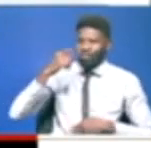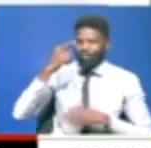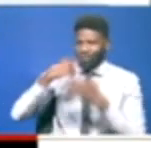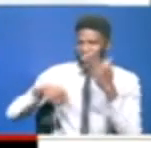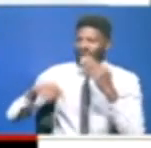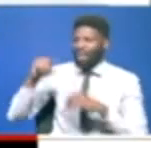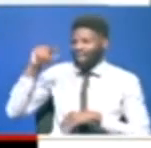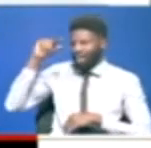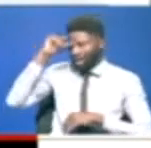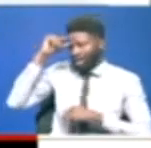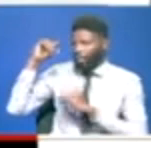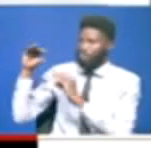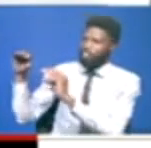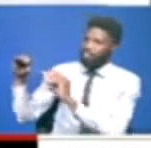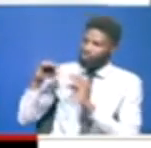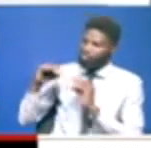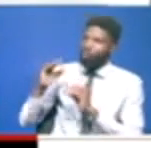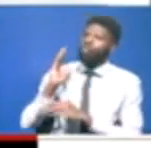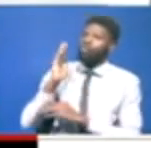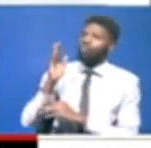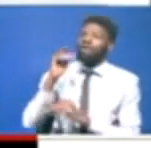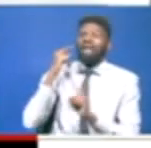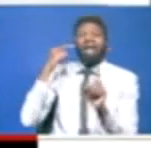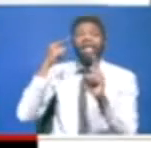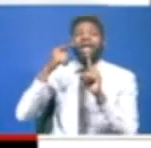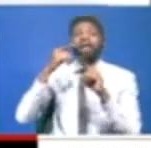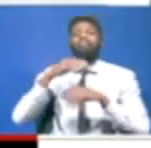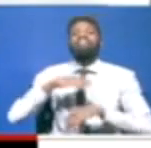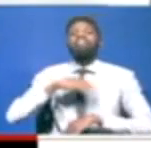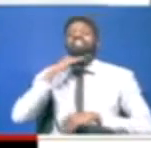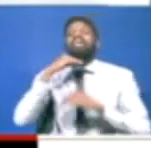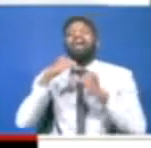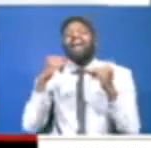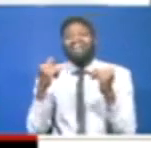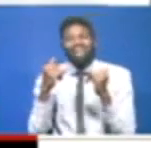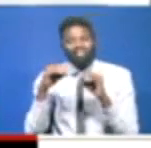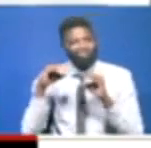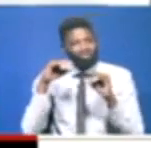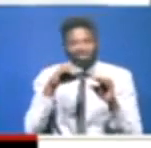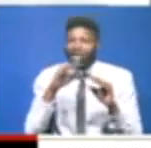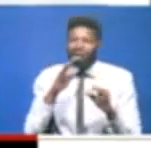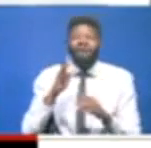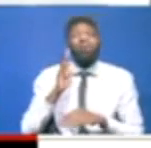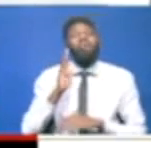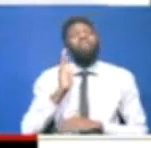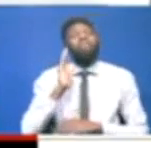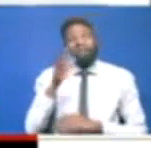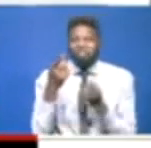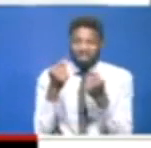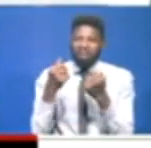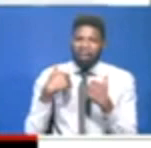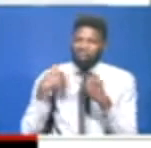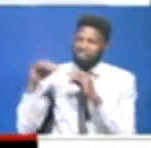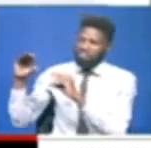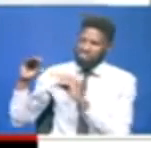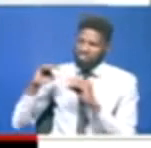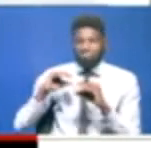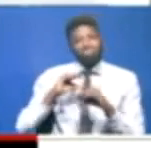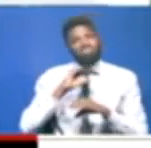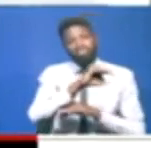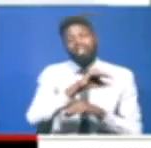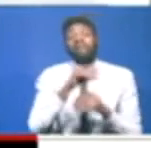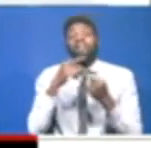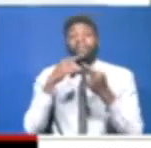for them, it's not about meeting the deadline for remittances. But they'll say that, of course, we'll get money and pay this. But in the private sector, you find that...